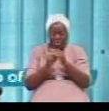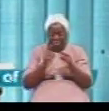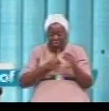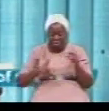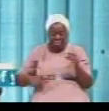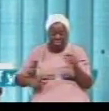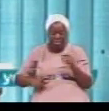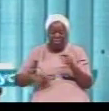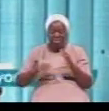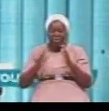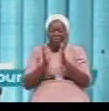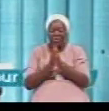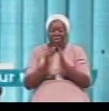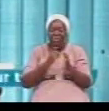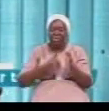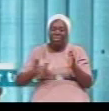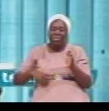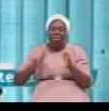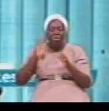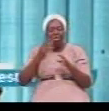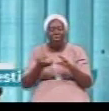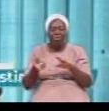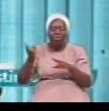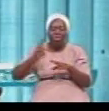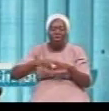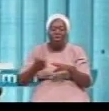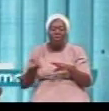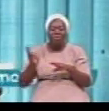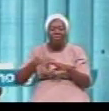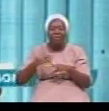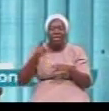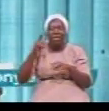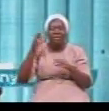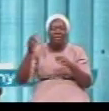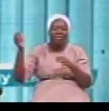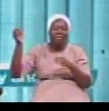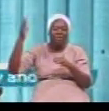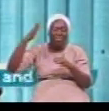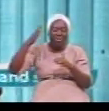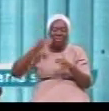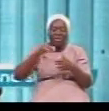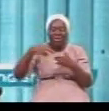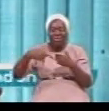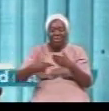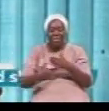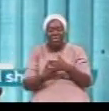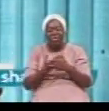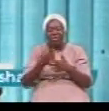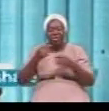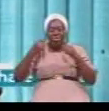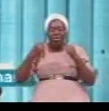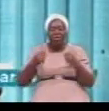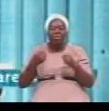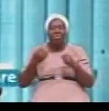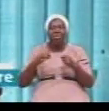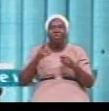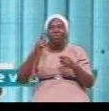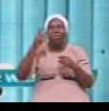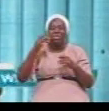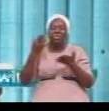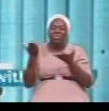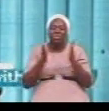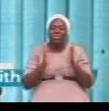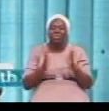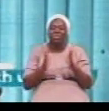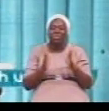pray. The Lord will multiply His grace and renew the strength of His servant. Pray for more than the